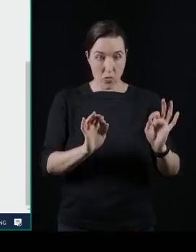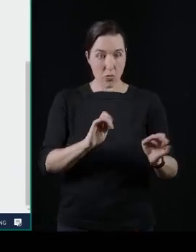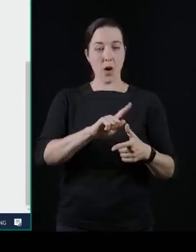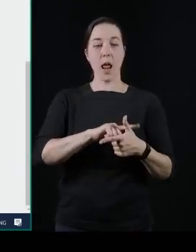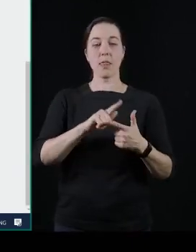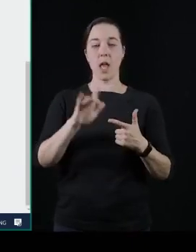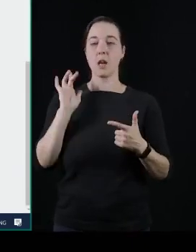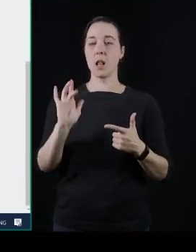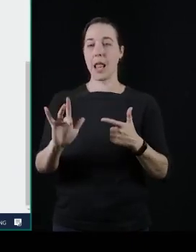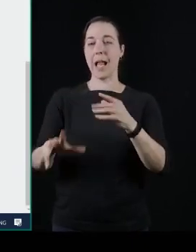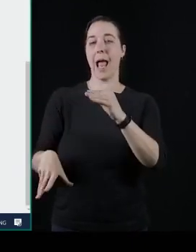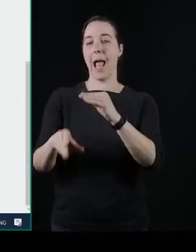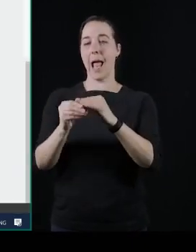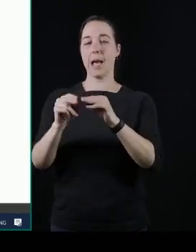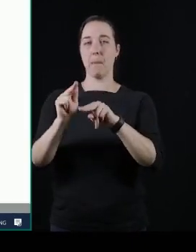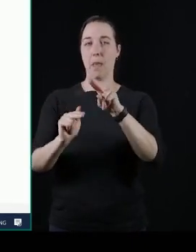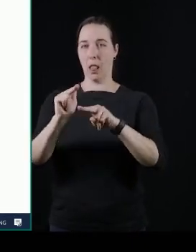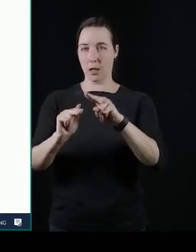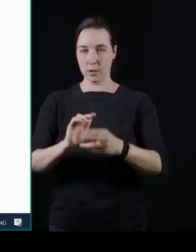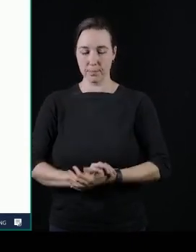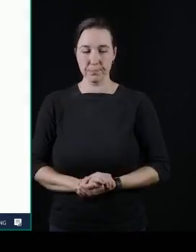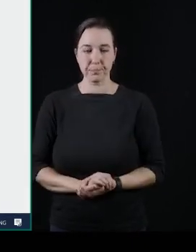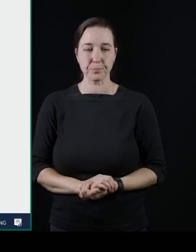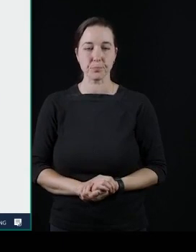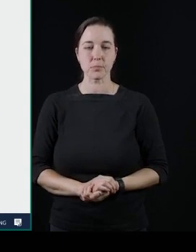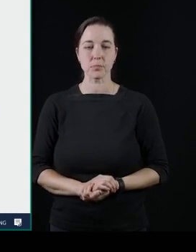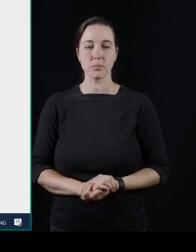can click Add Build button.